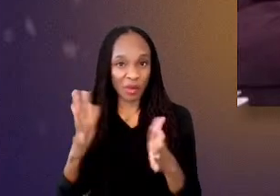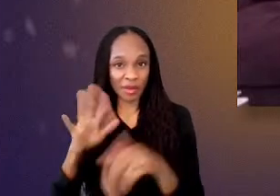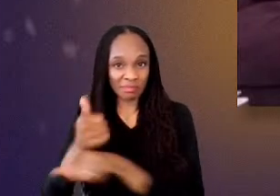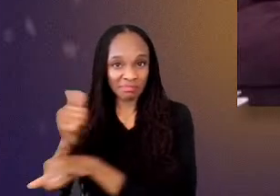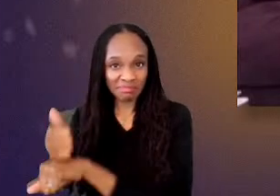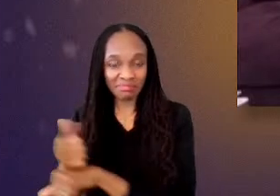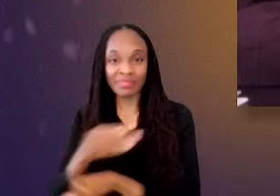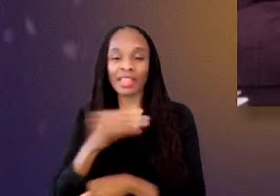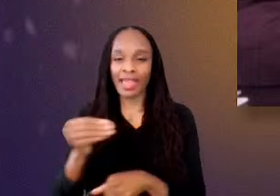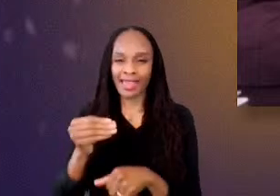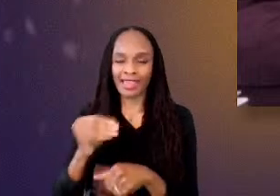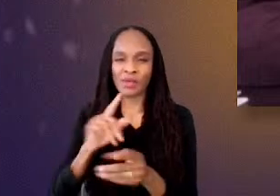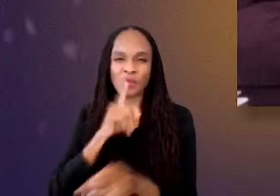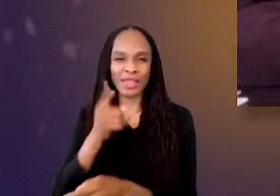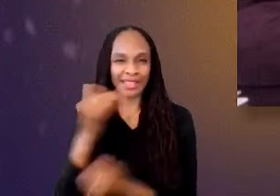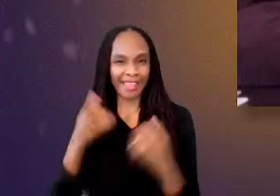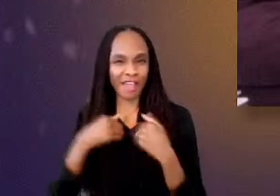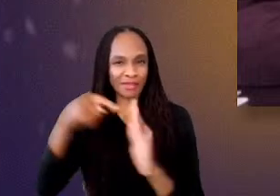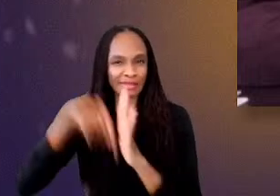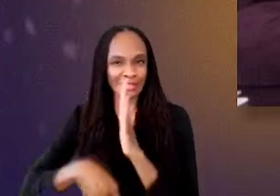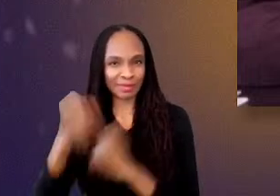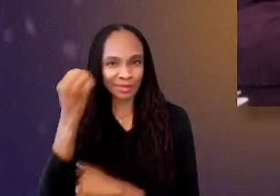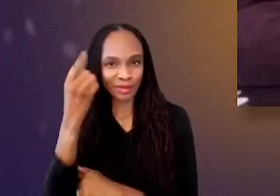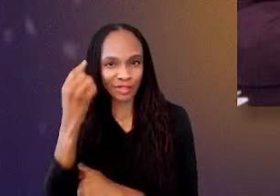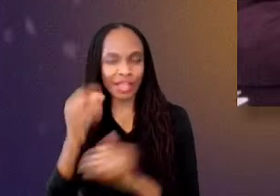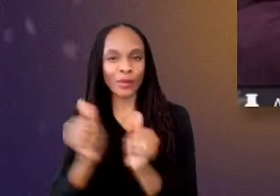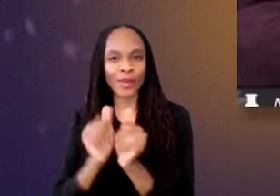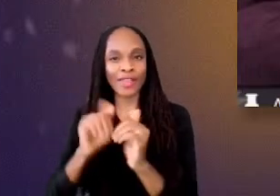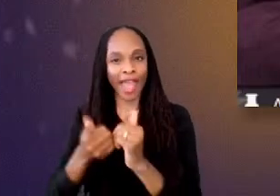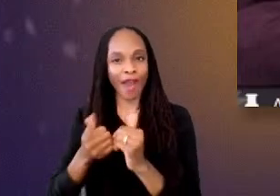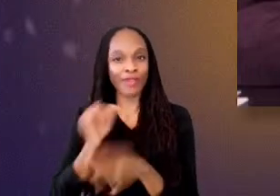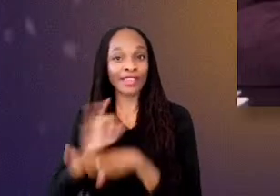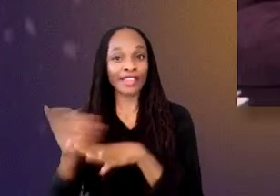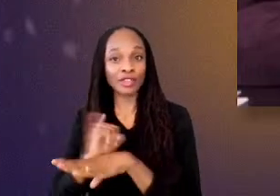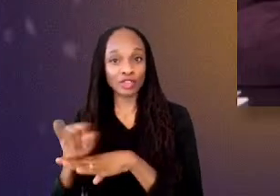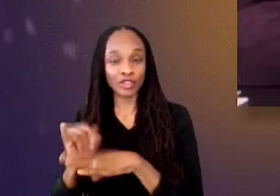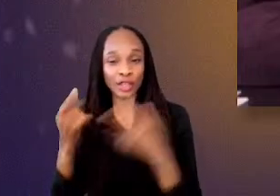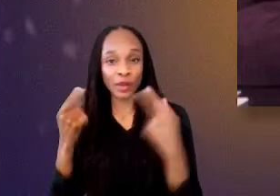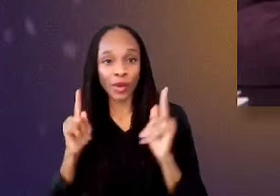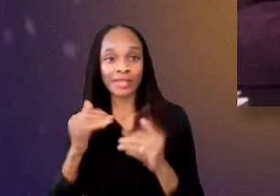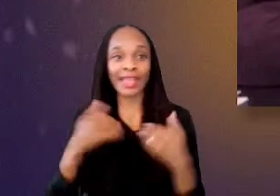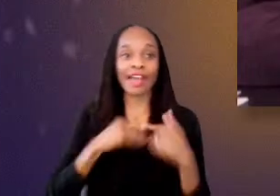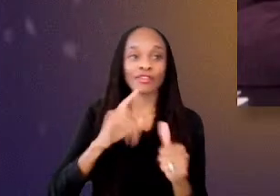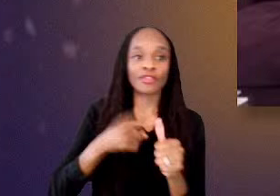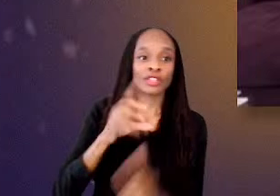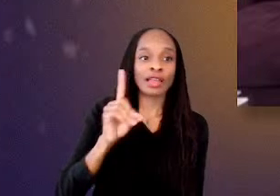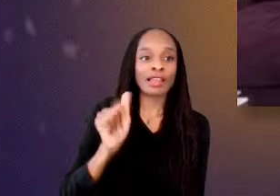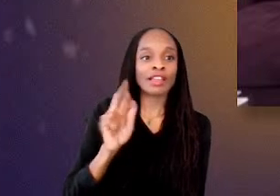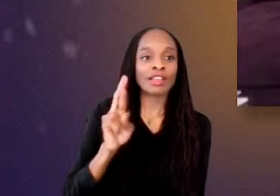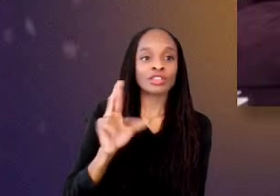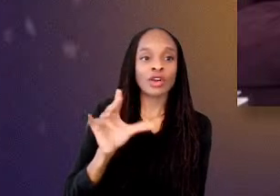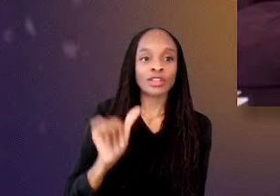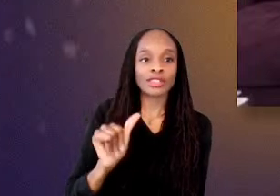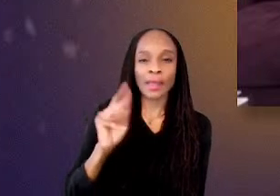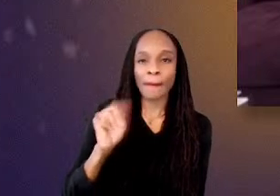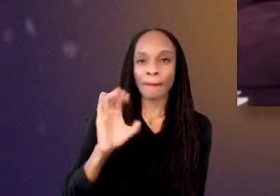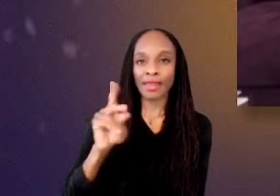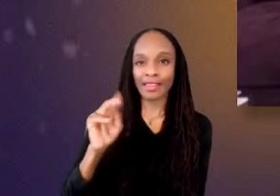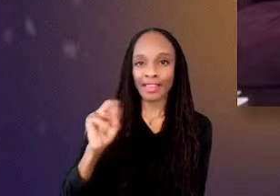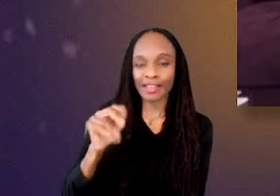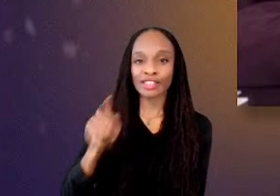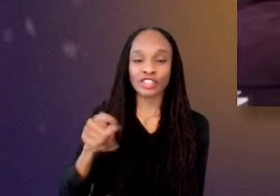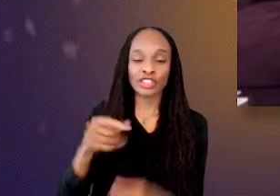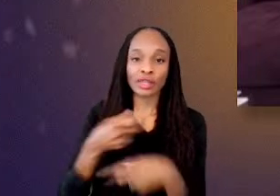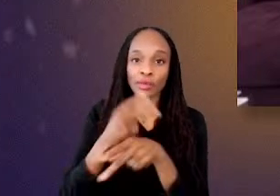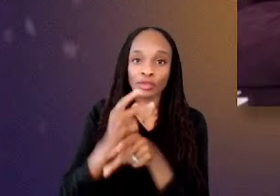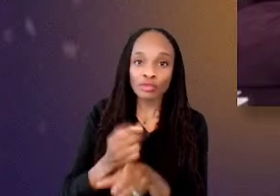industry works. And so we have Darcy McKinnon, who produces documentaries about the American South